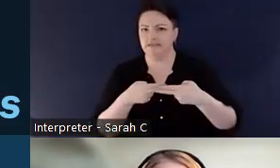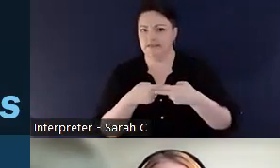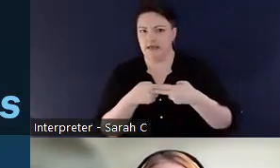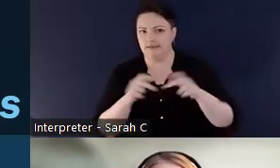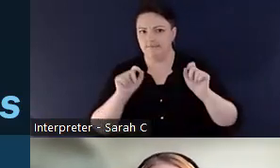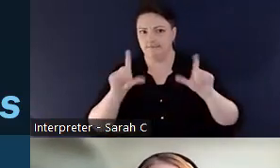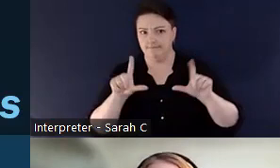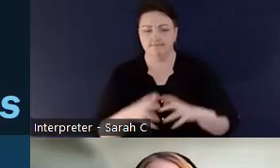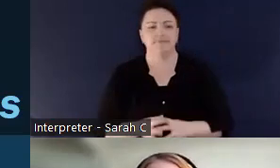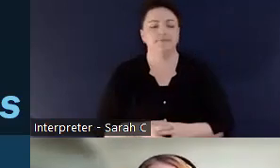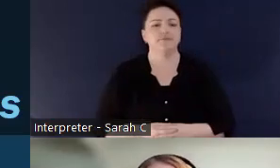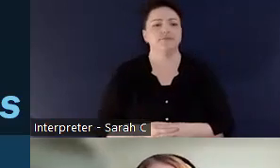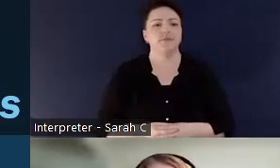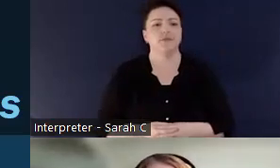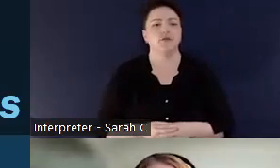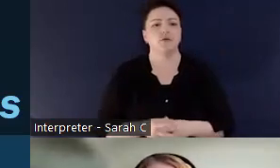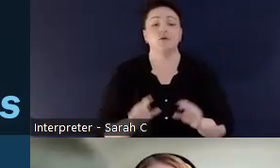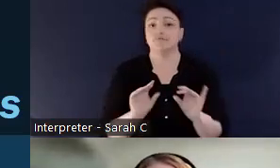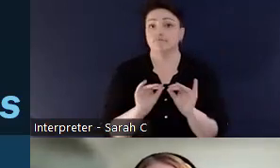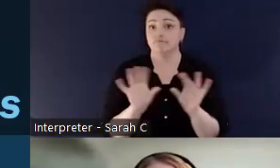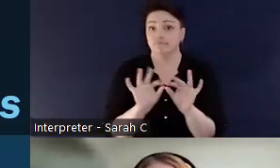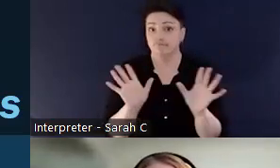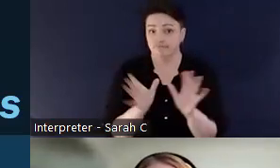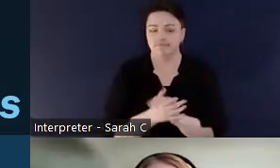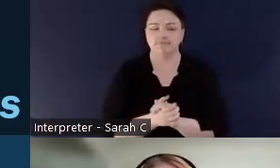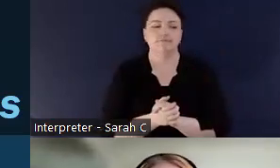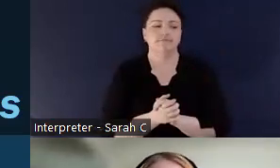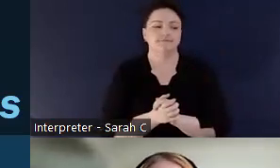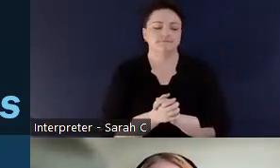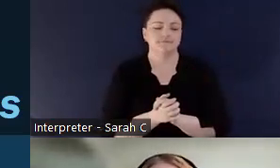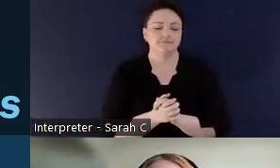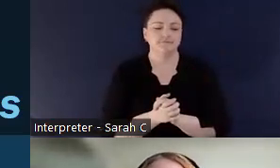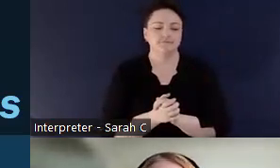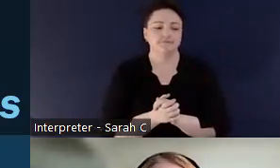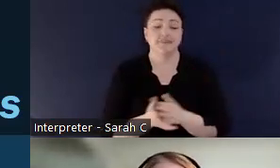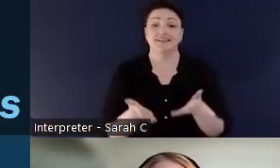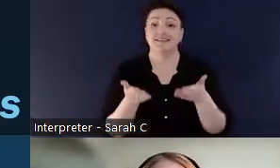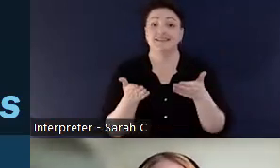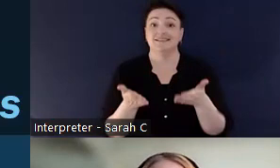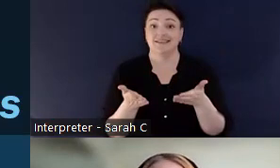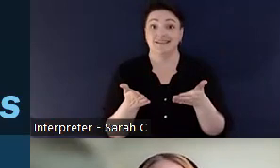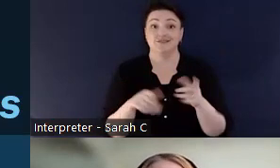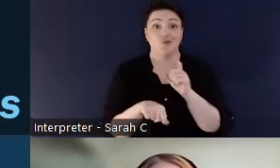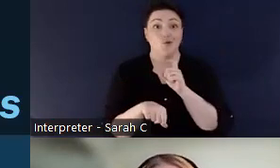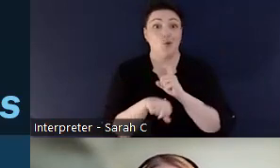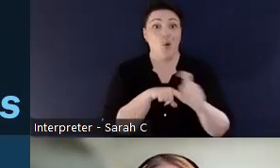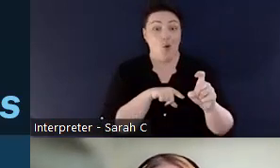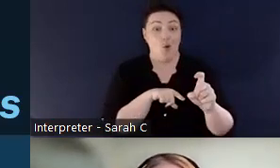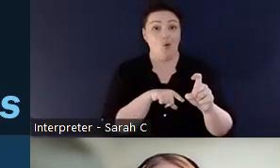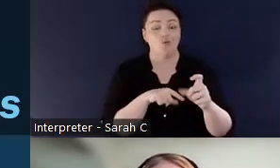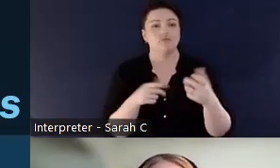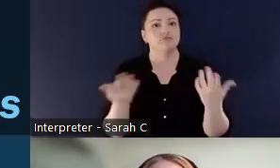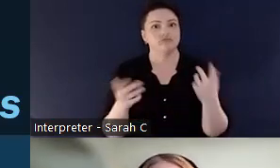just to clarify, we through this call, we're really hoping to facilitate